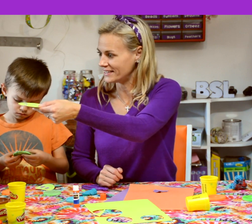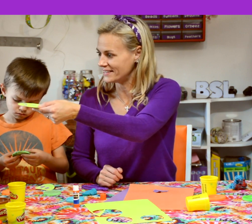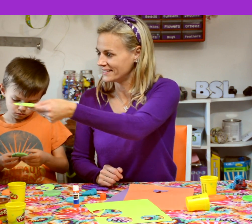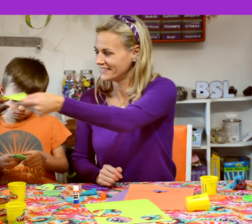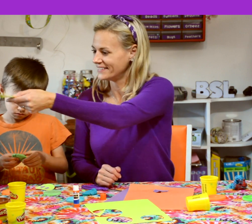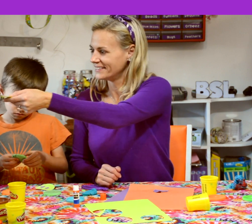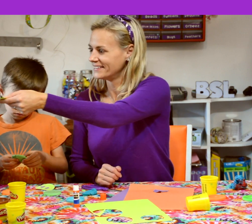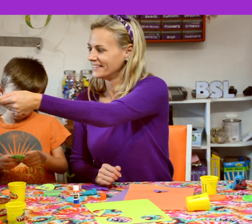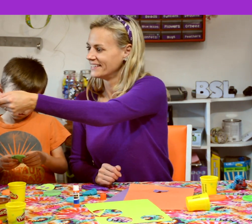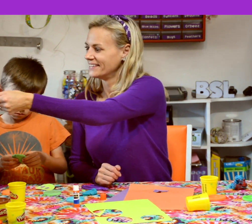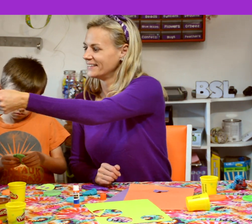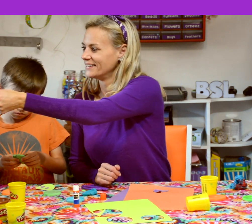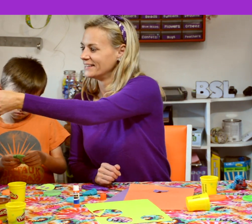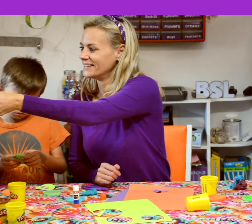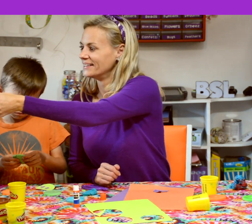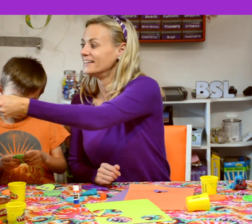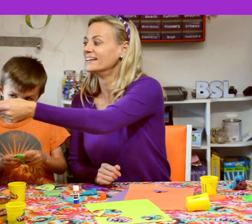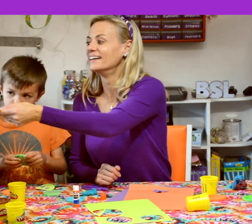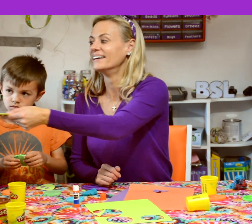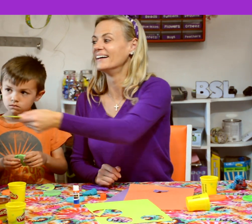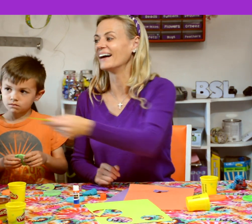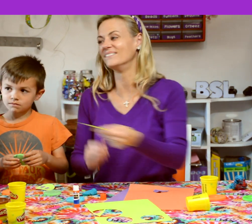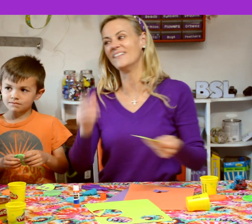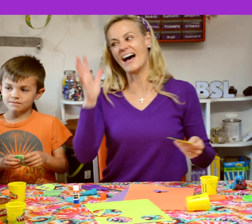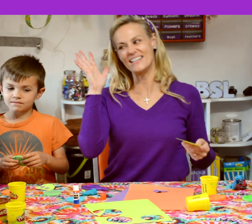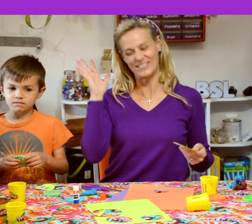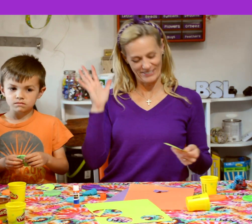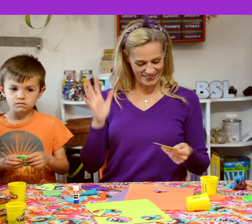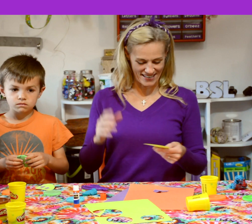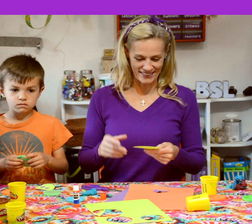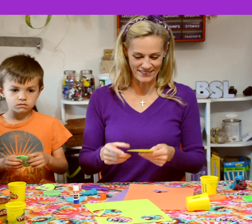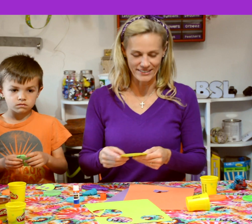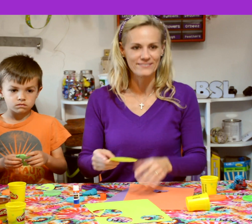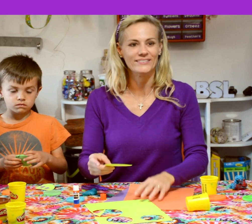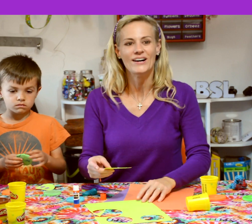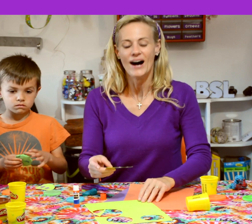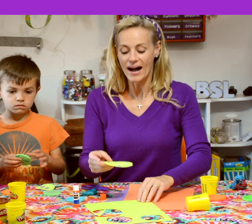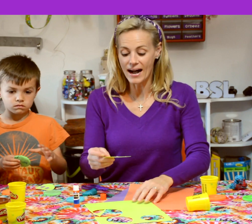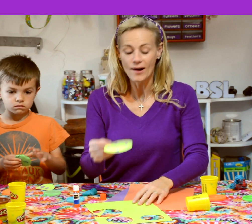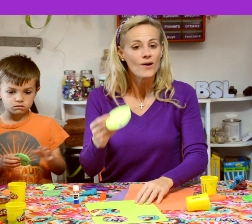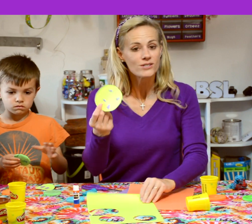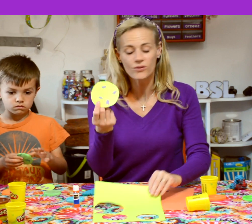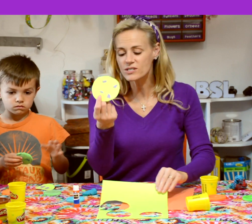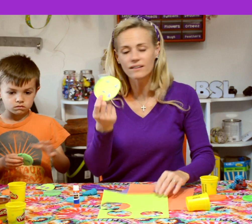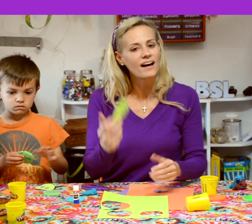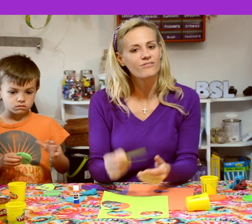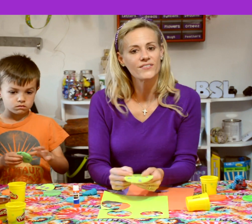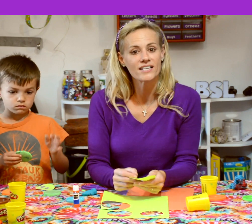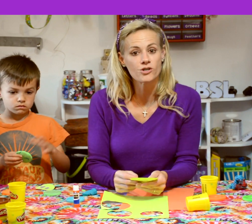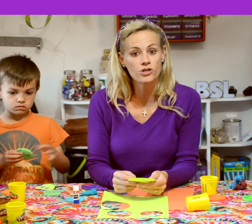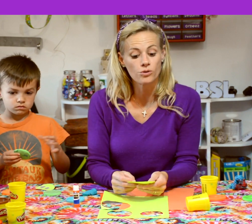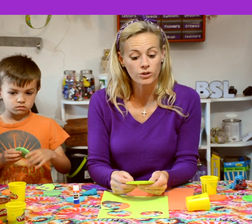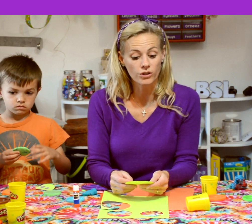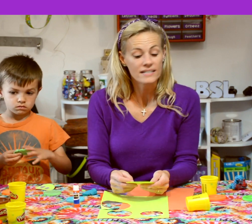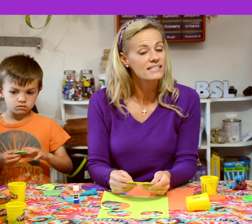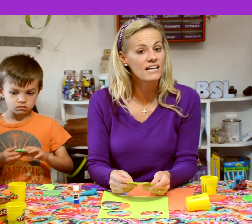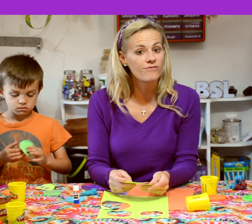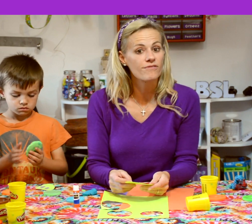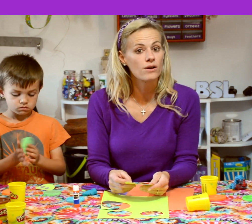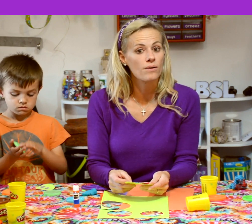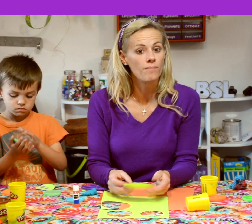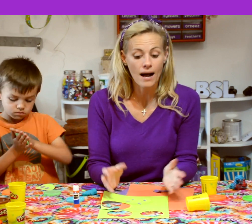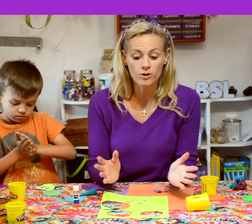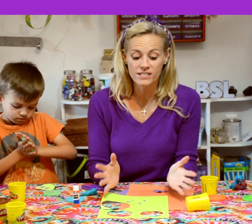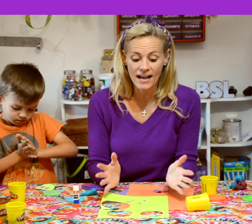magic cookie? Yeah. It makes me feel magical. Magical. I love it. So there's a lot of fun things you could do with cookies.